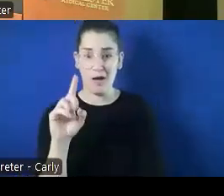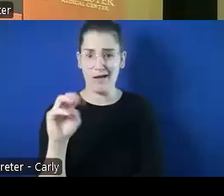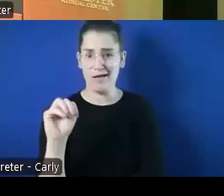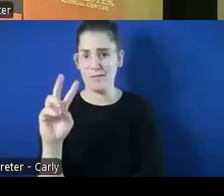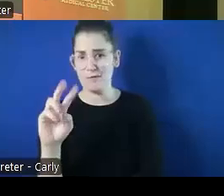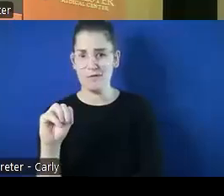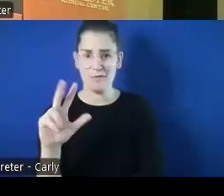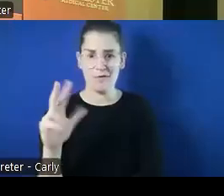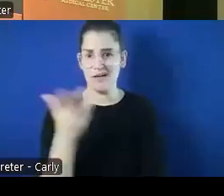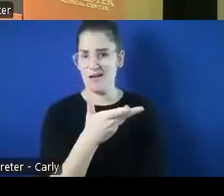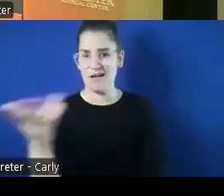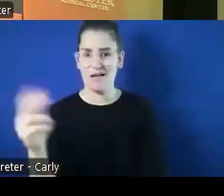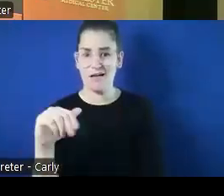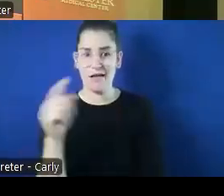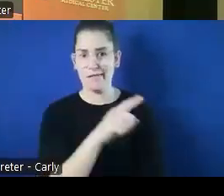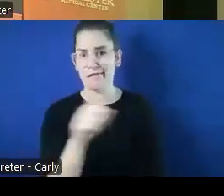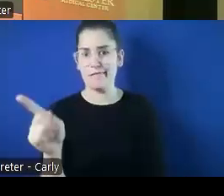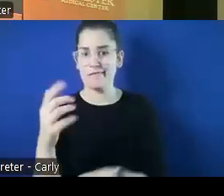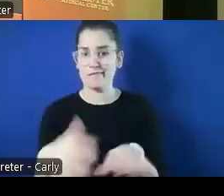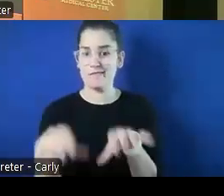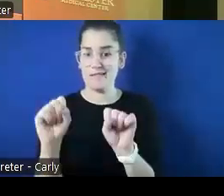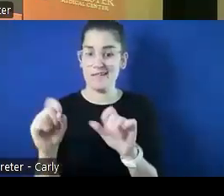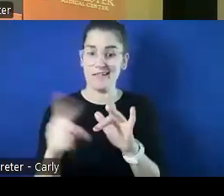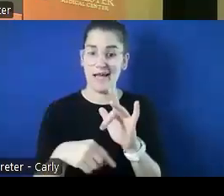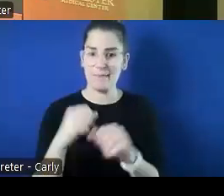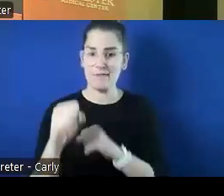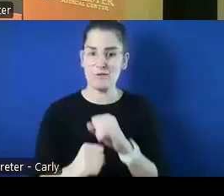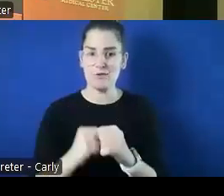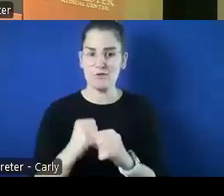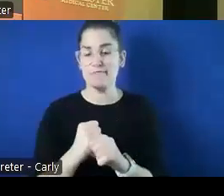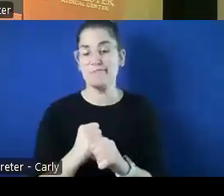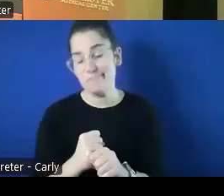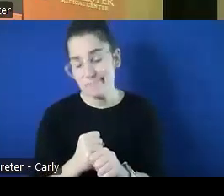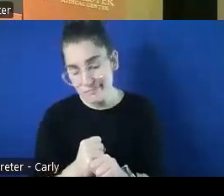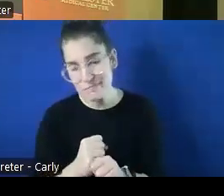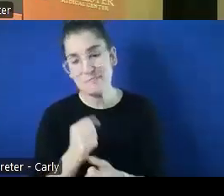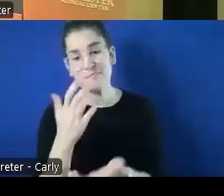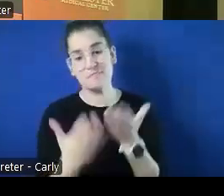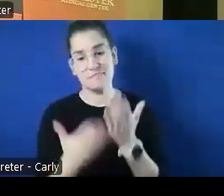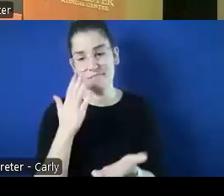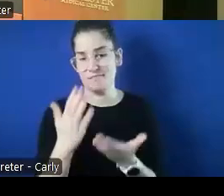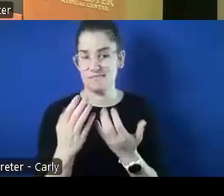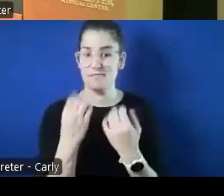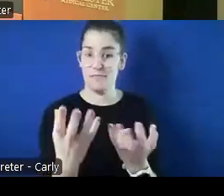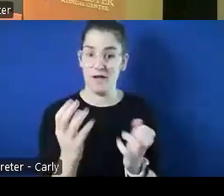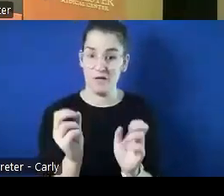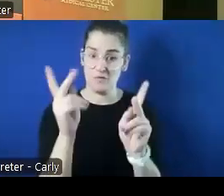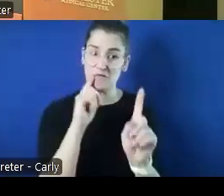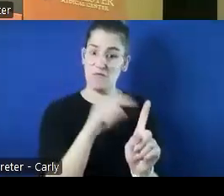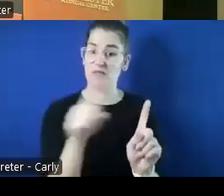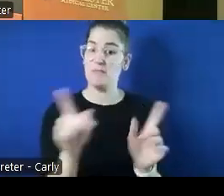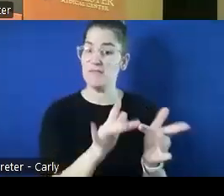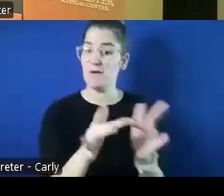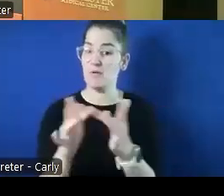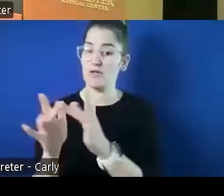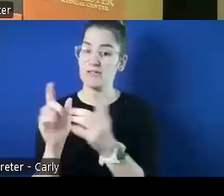or others who are, taking gap years? Well, perhaps we can really focus on just providing opportunities for them to network and